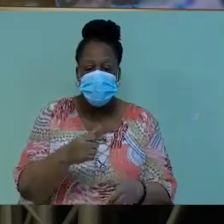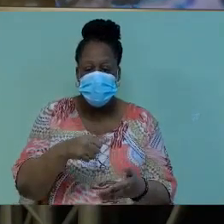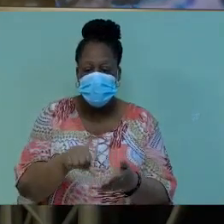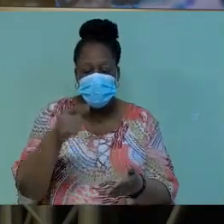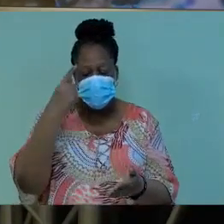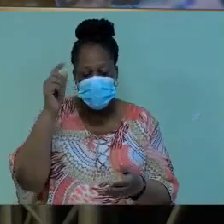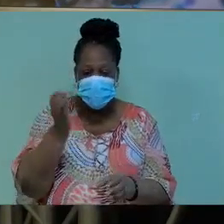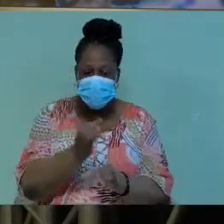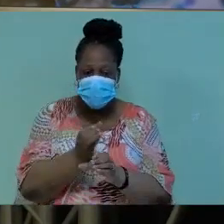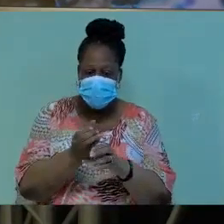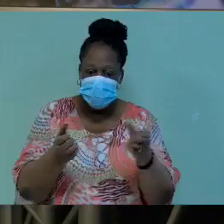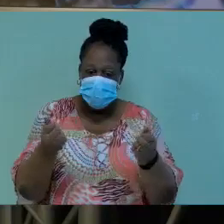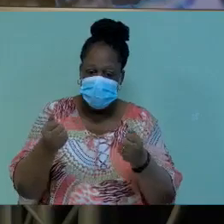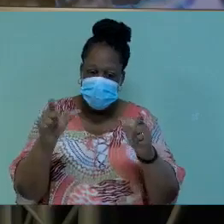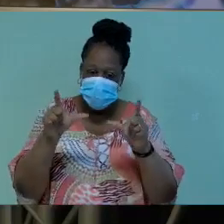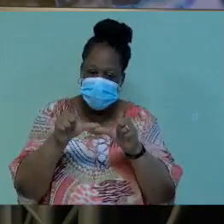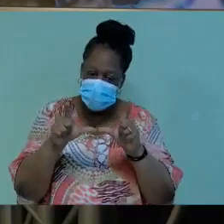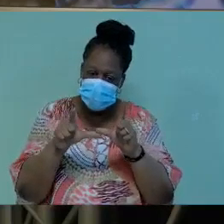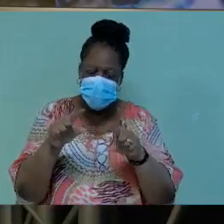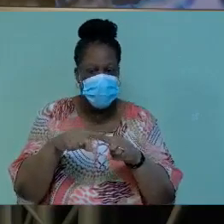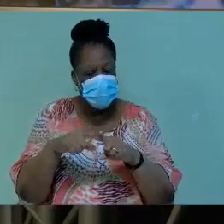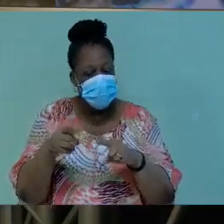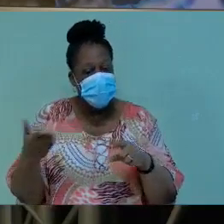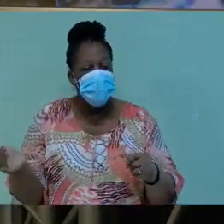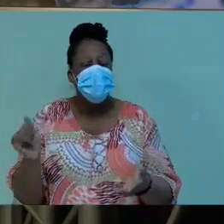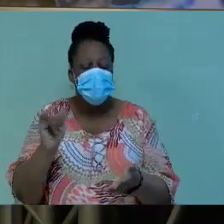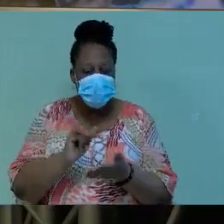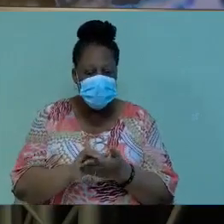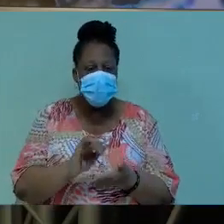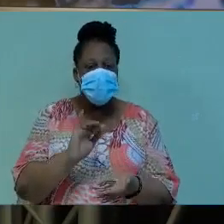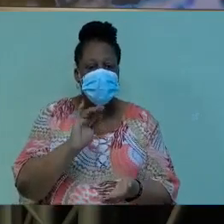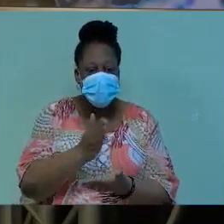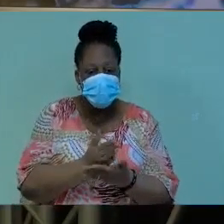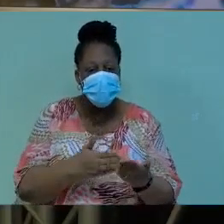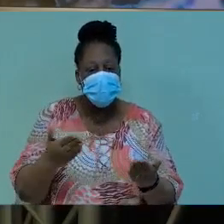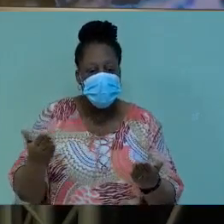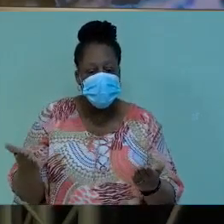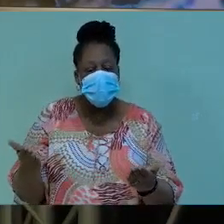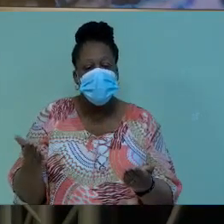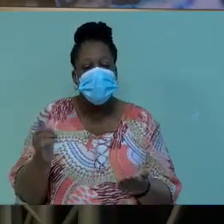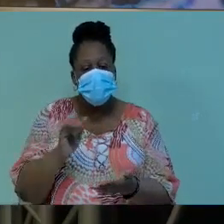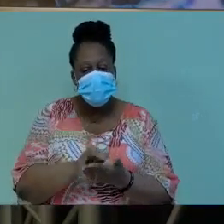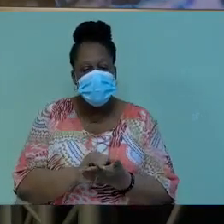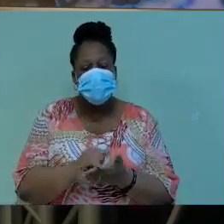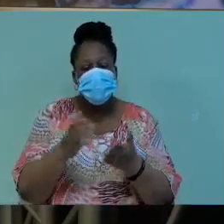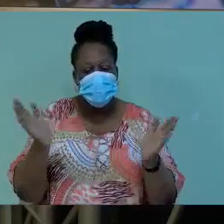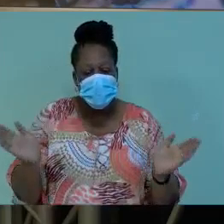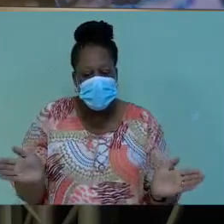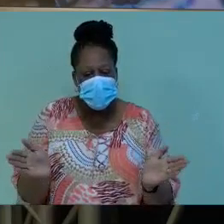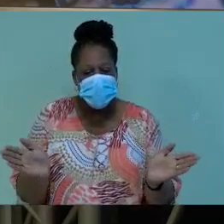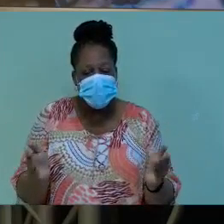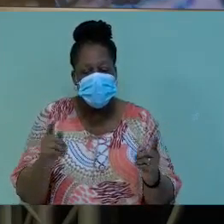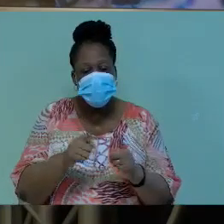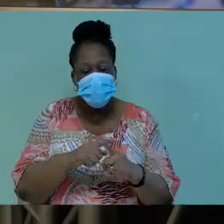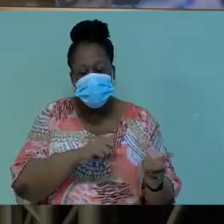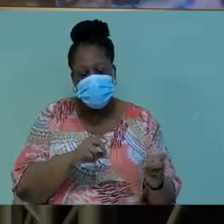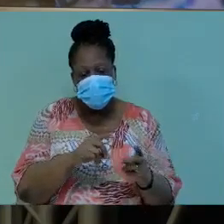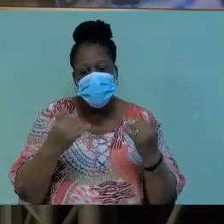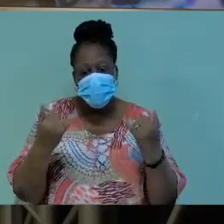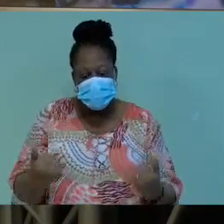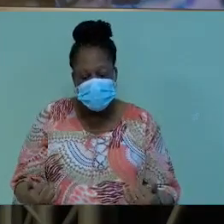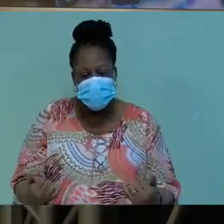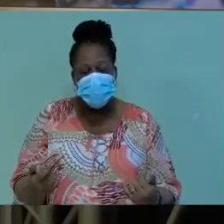customs using a particular platform. These are some of the initiatives that the government is keen on putting forward as we